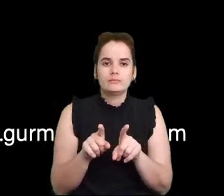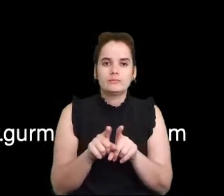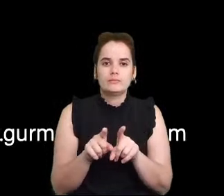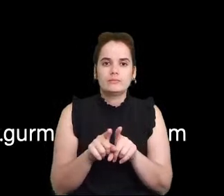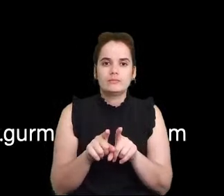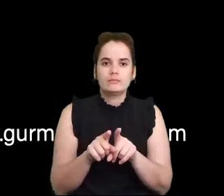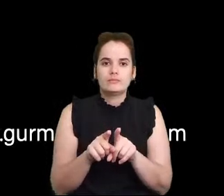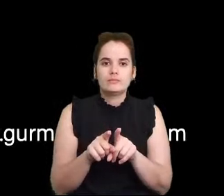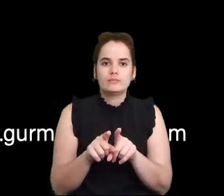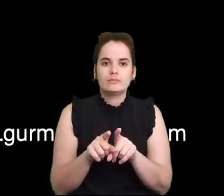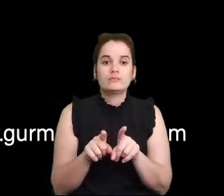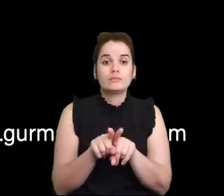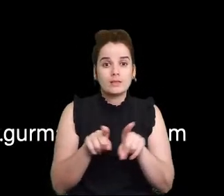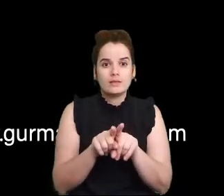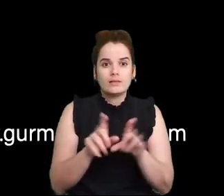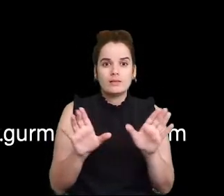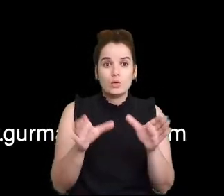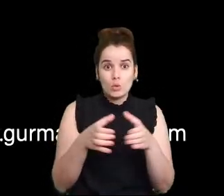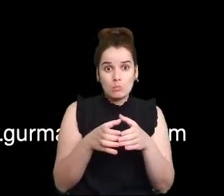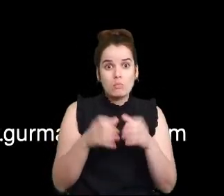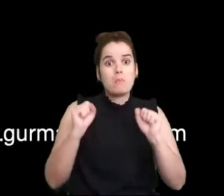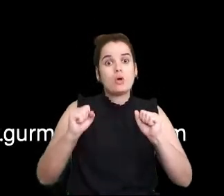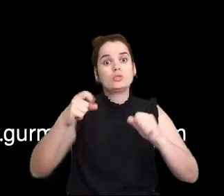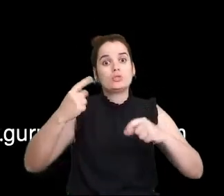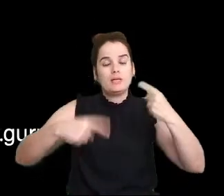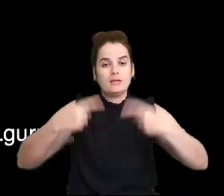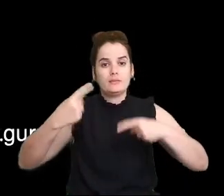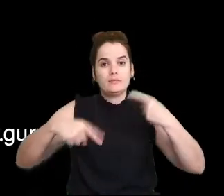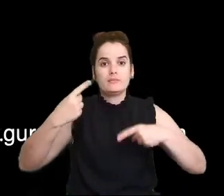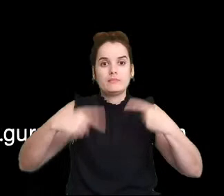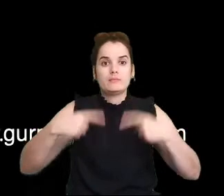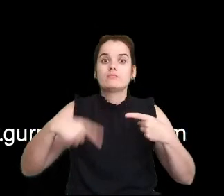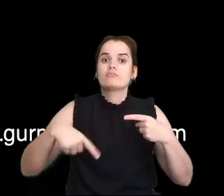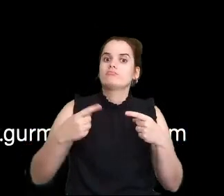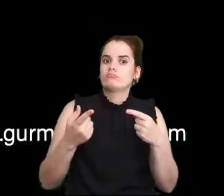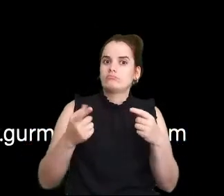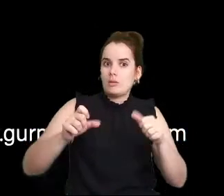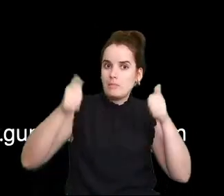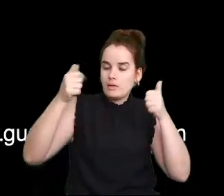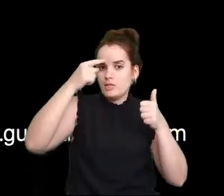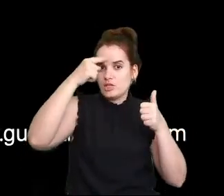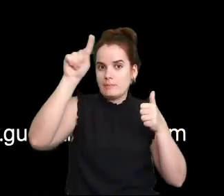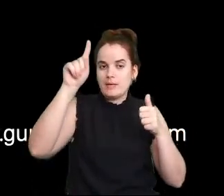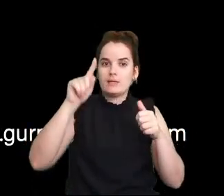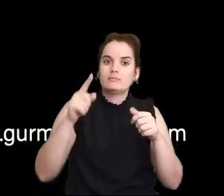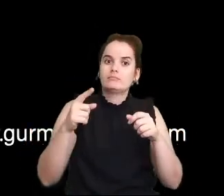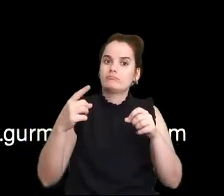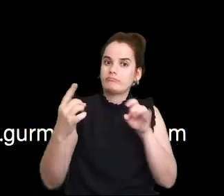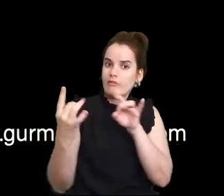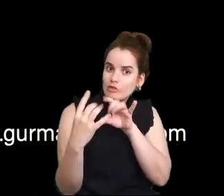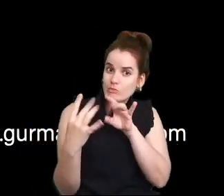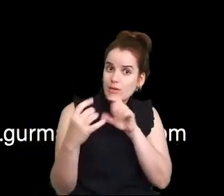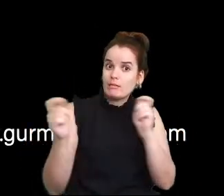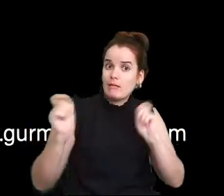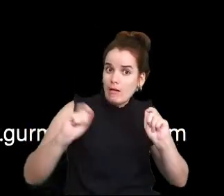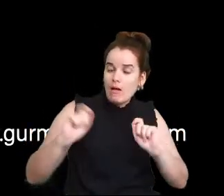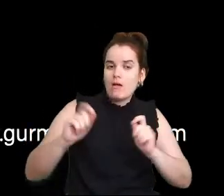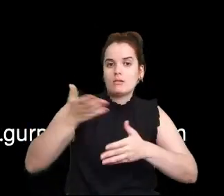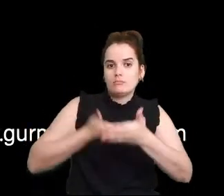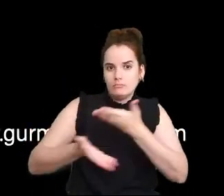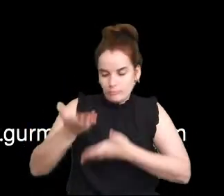look for jobs, get feedback, all sorts of things. At the time of making this